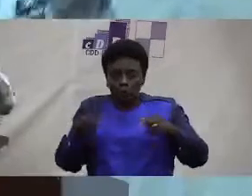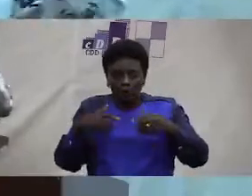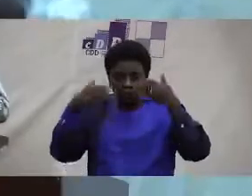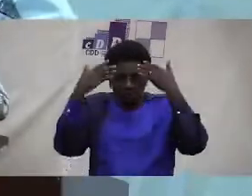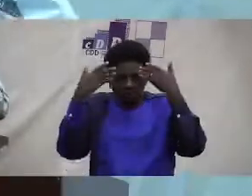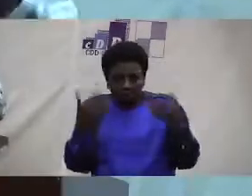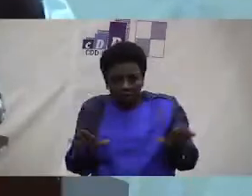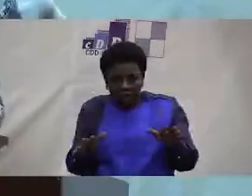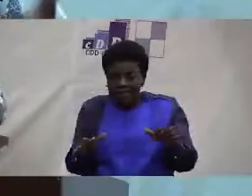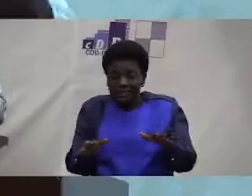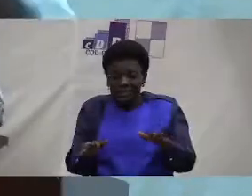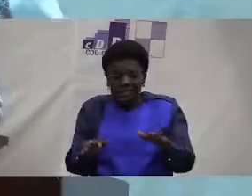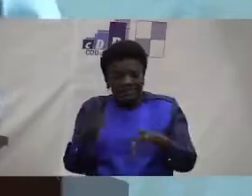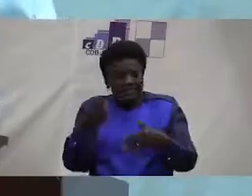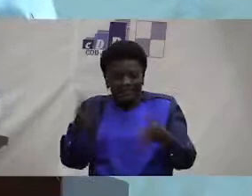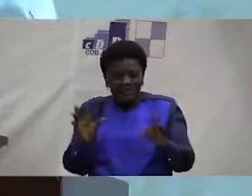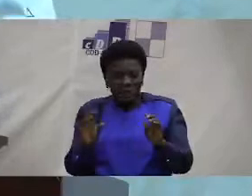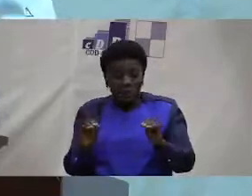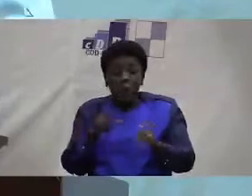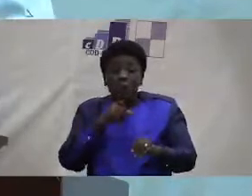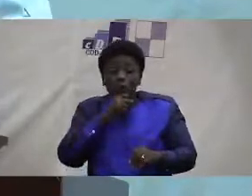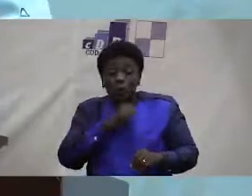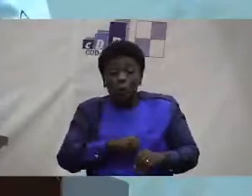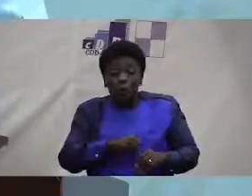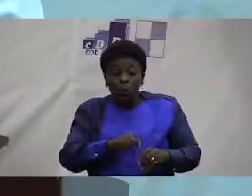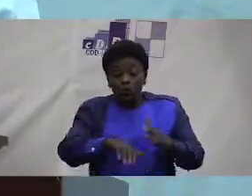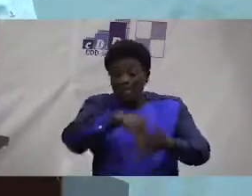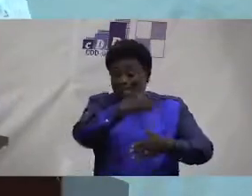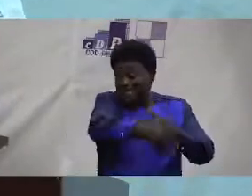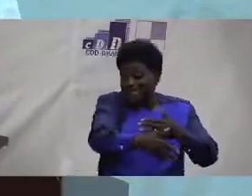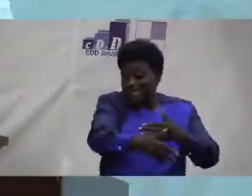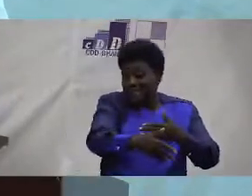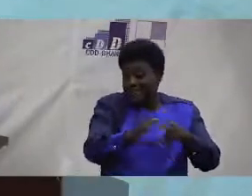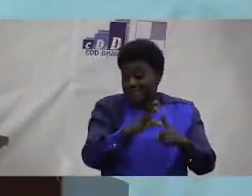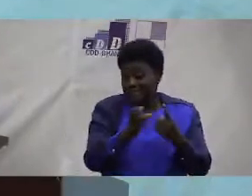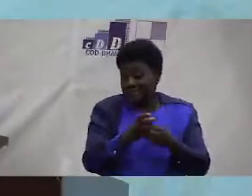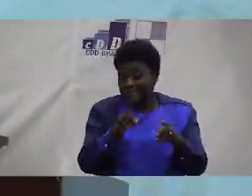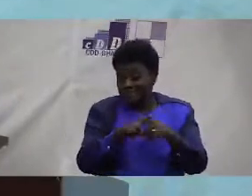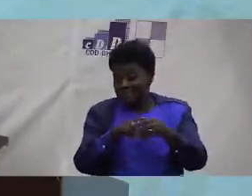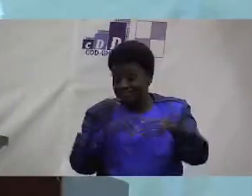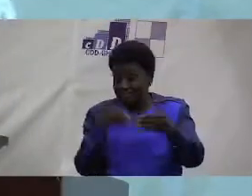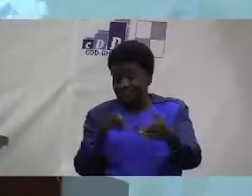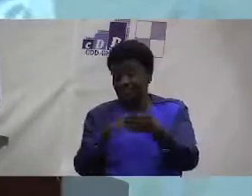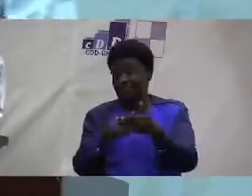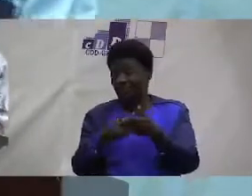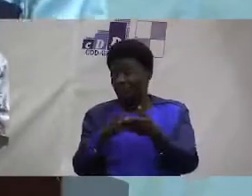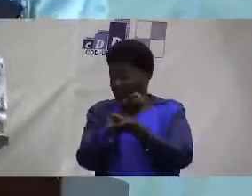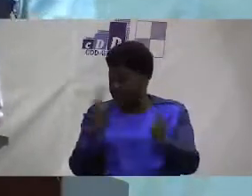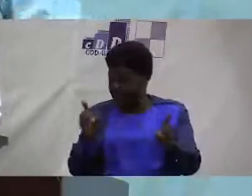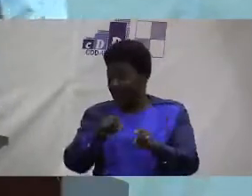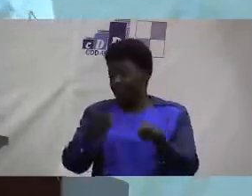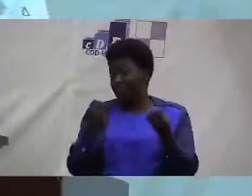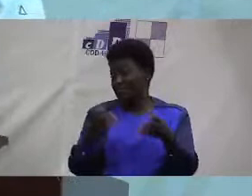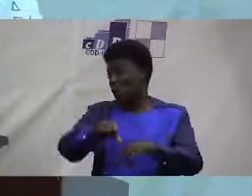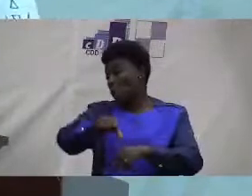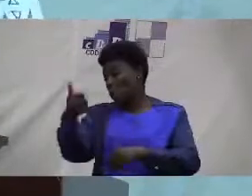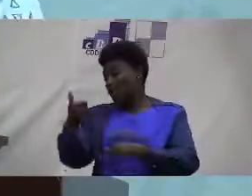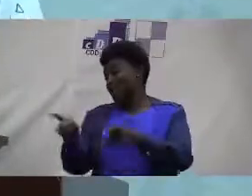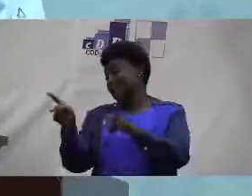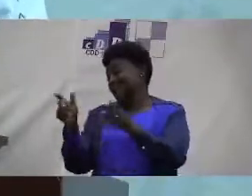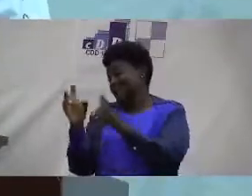with the old external factors who militate against democracy and many of our other issues, but